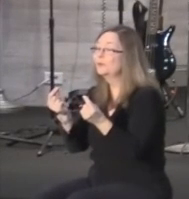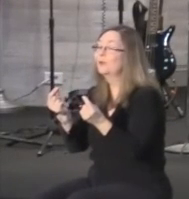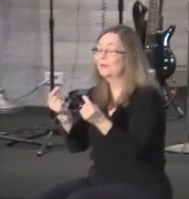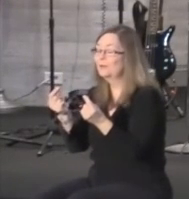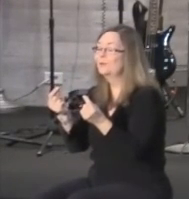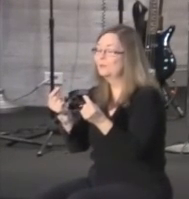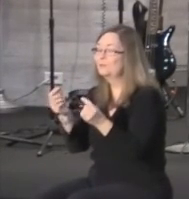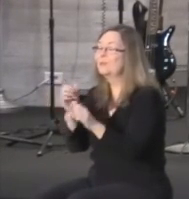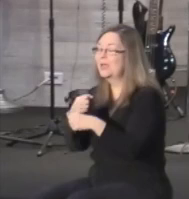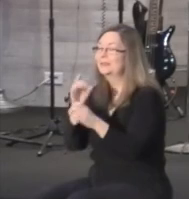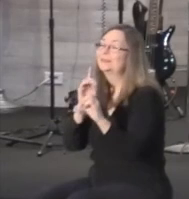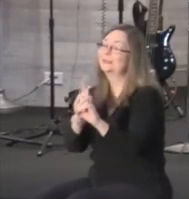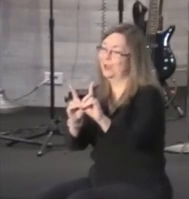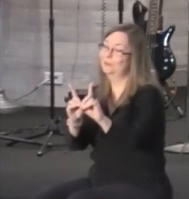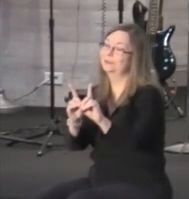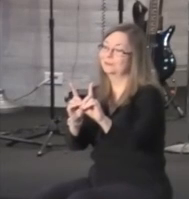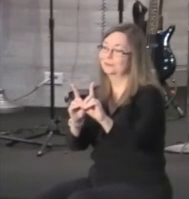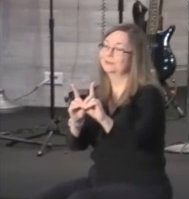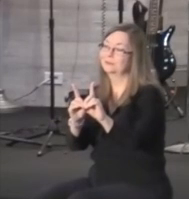Oh, make disciples.